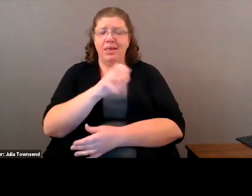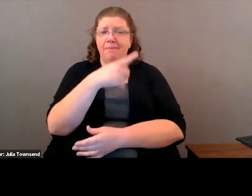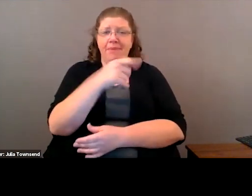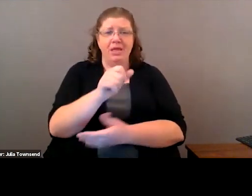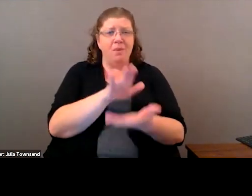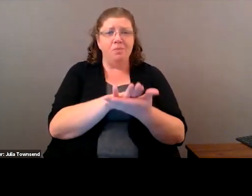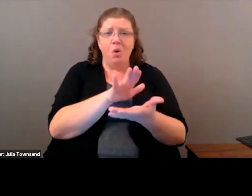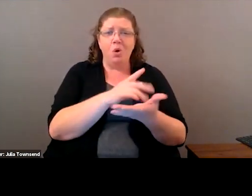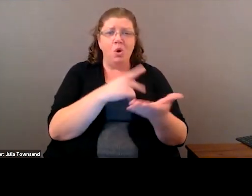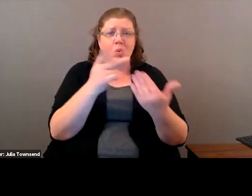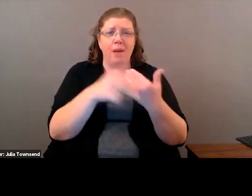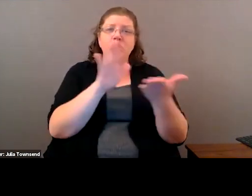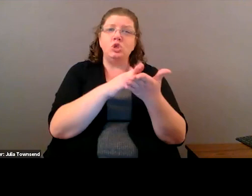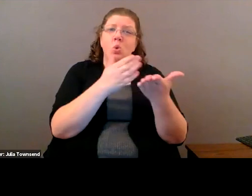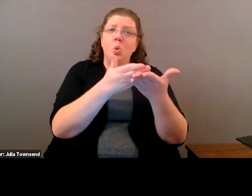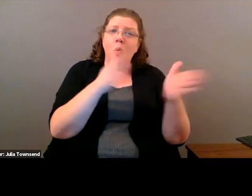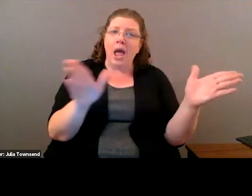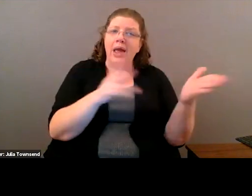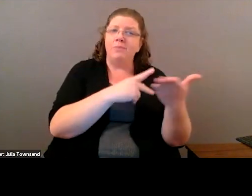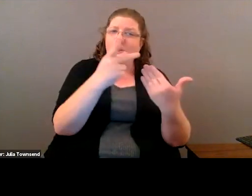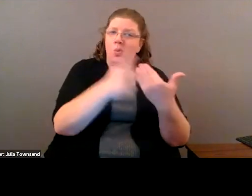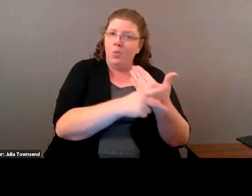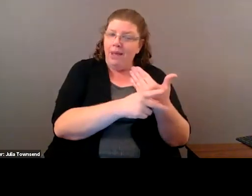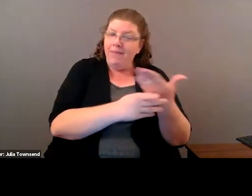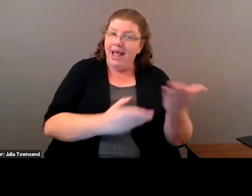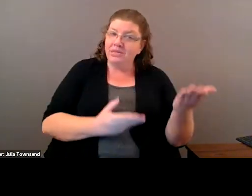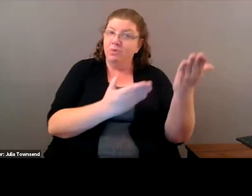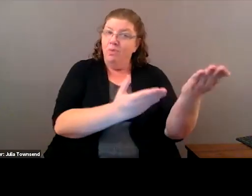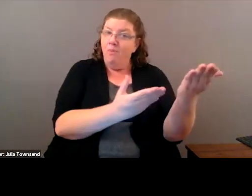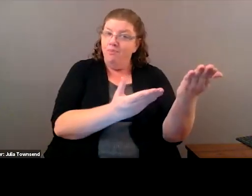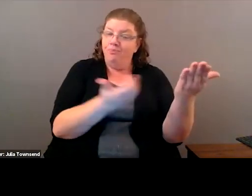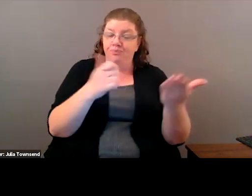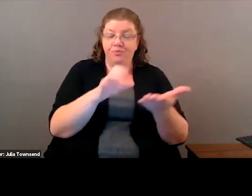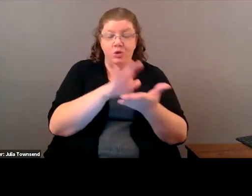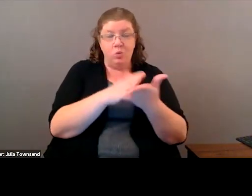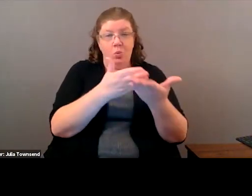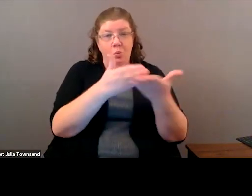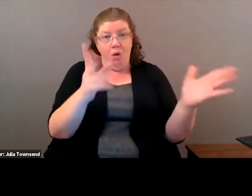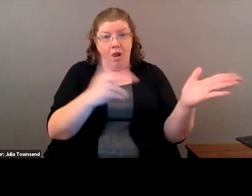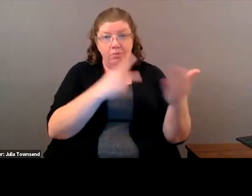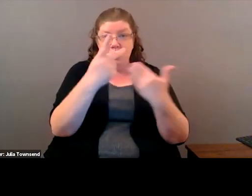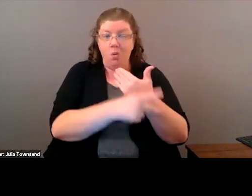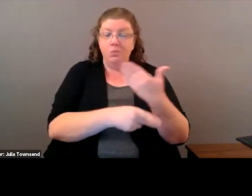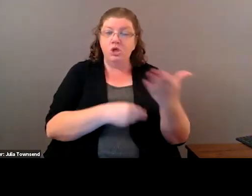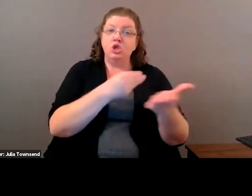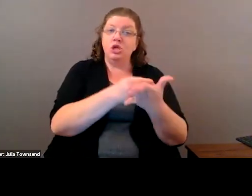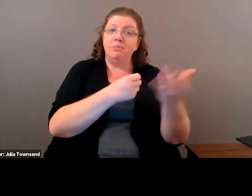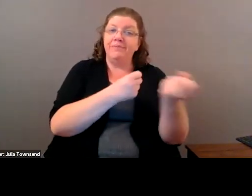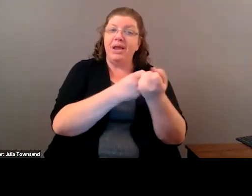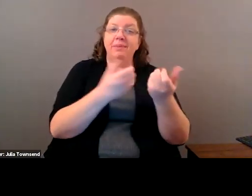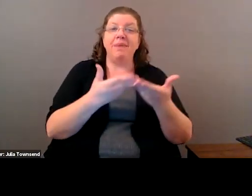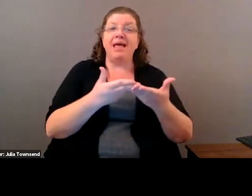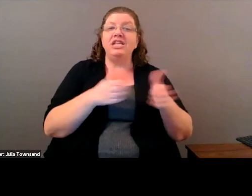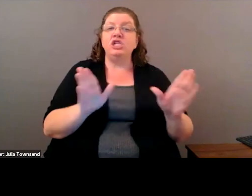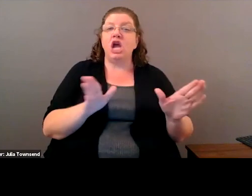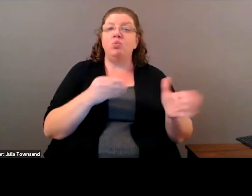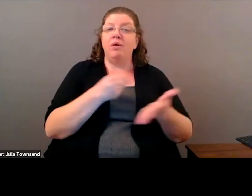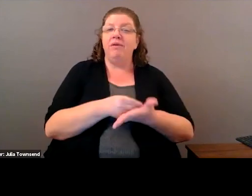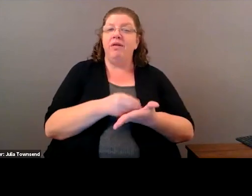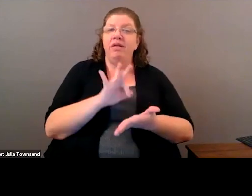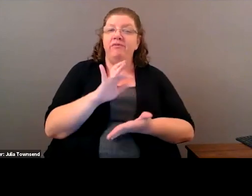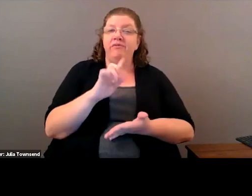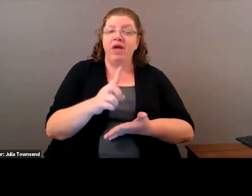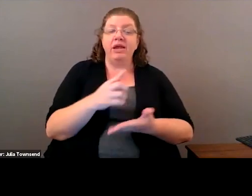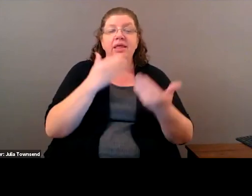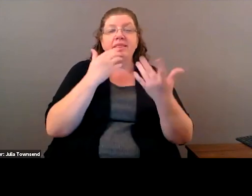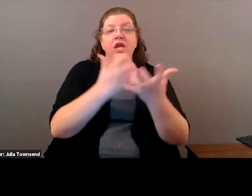school-wide program as proposed as is. Any school-wide program should be funded by the general fund. Thank you very